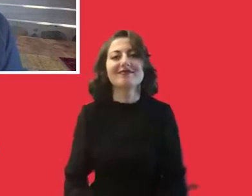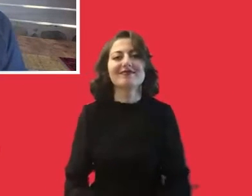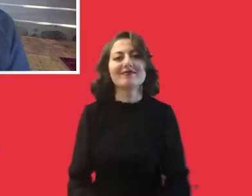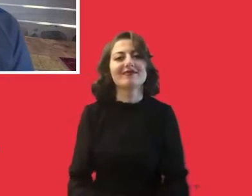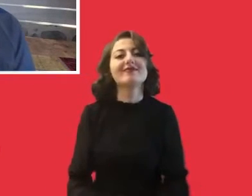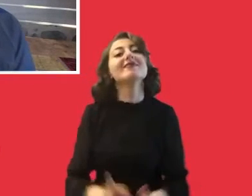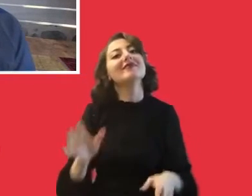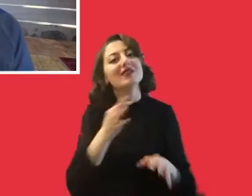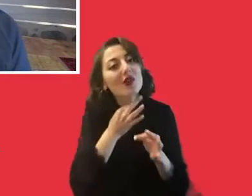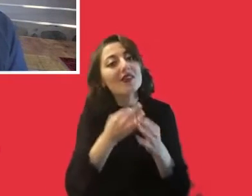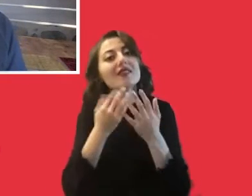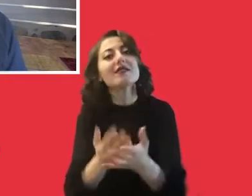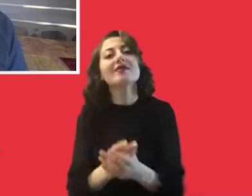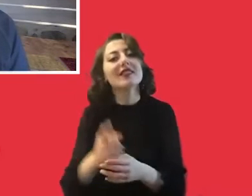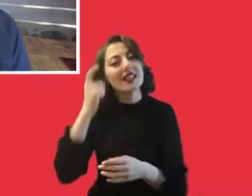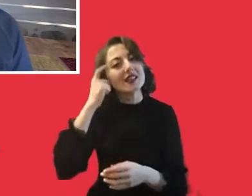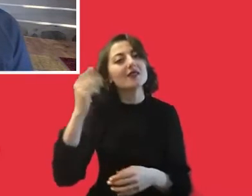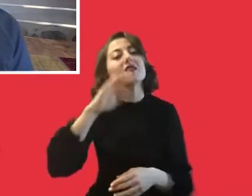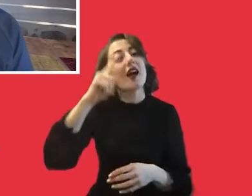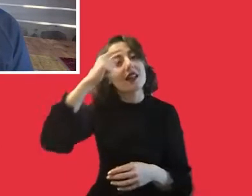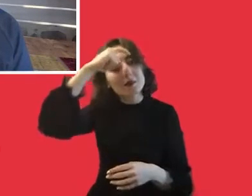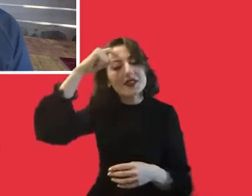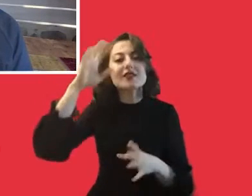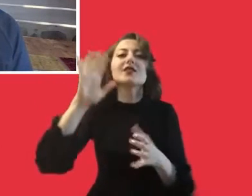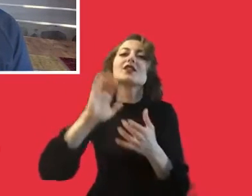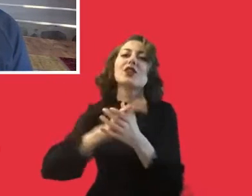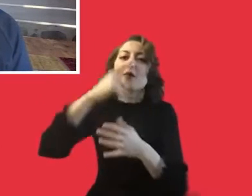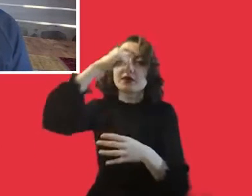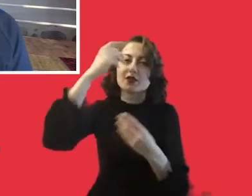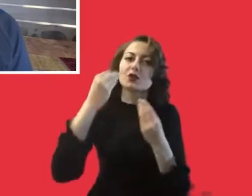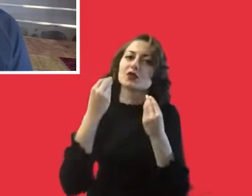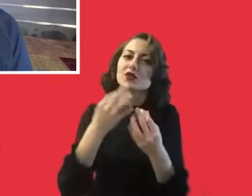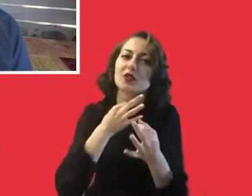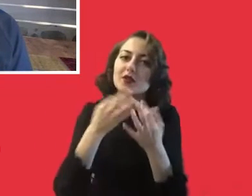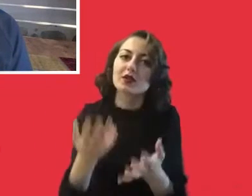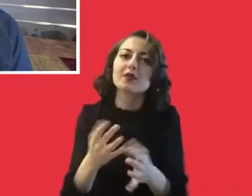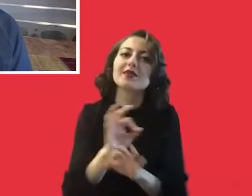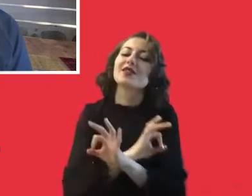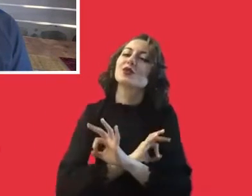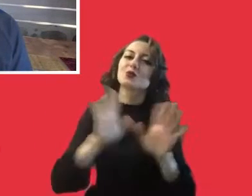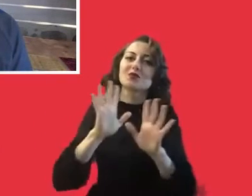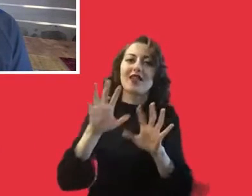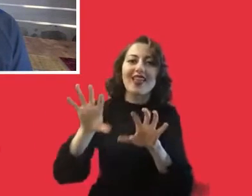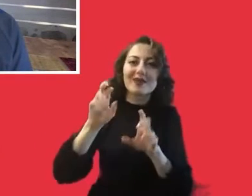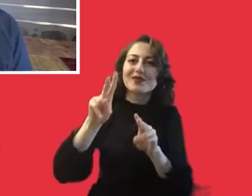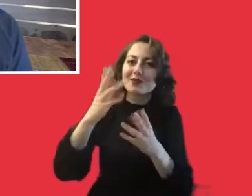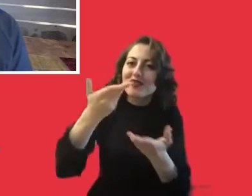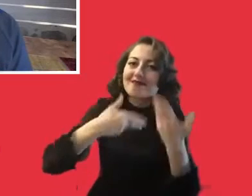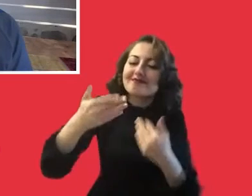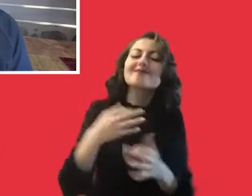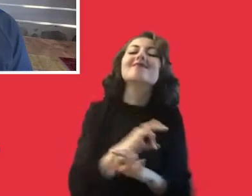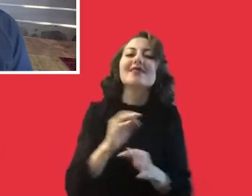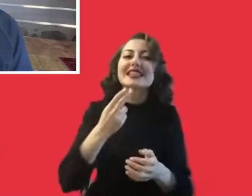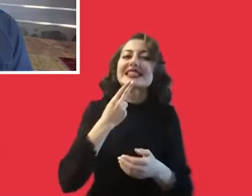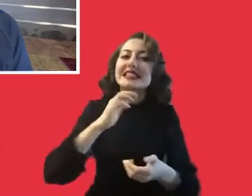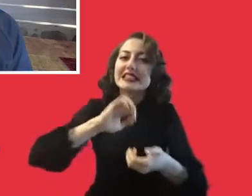around them. Okay, thank you a lot, and thank you for your efforts, for your contributions, and you are really creating a